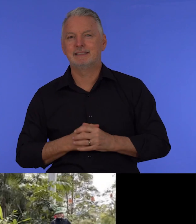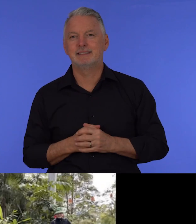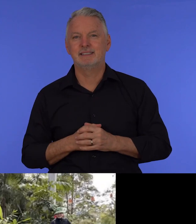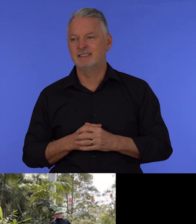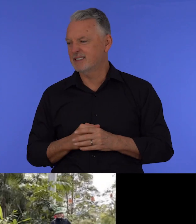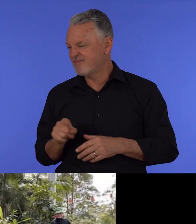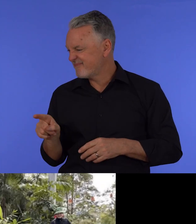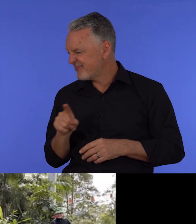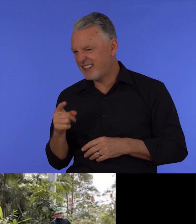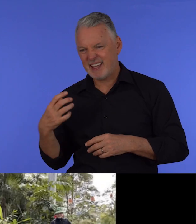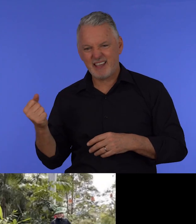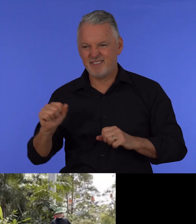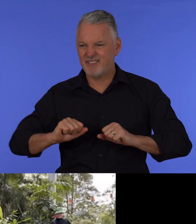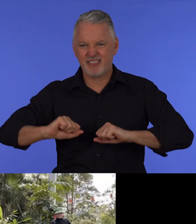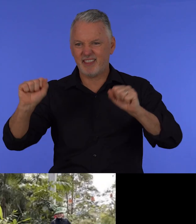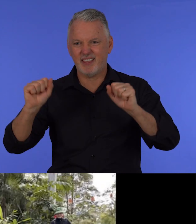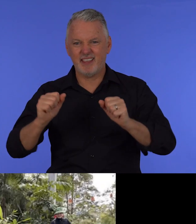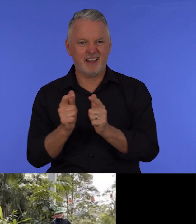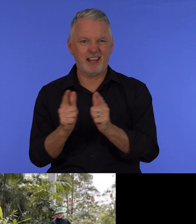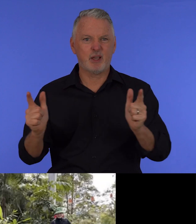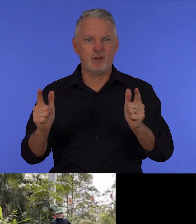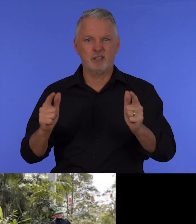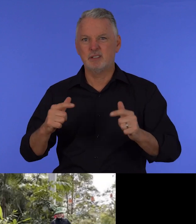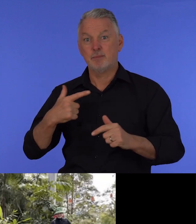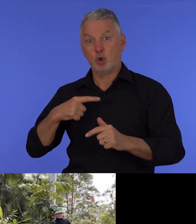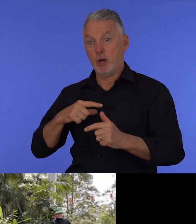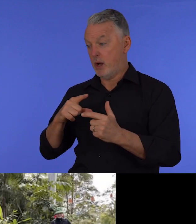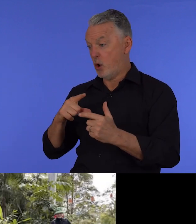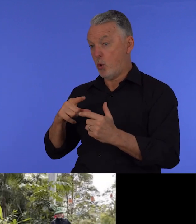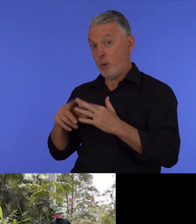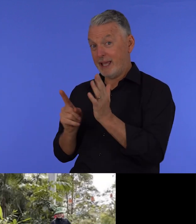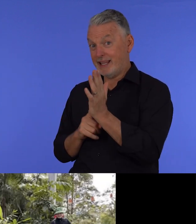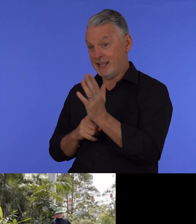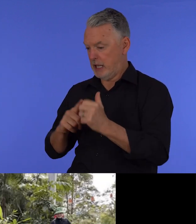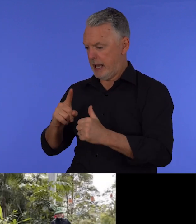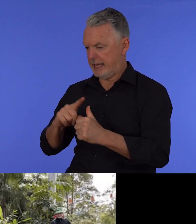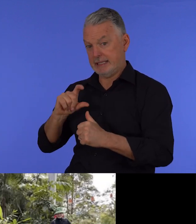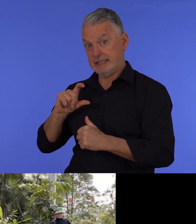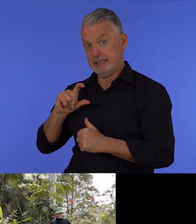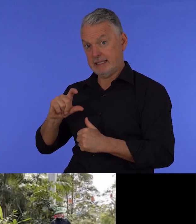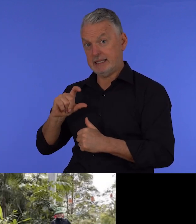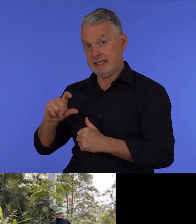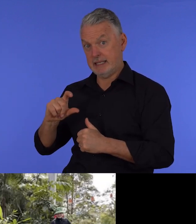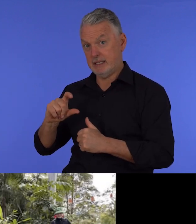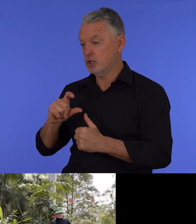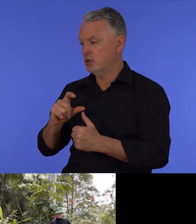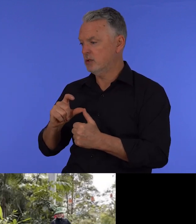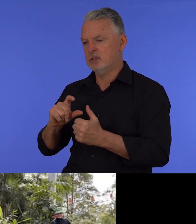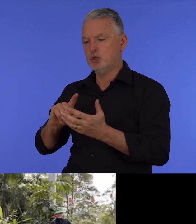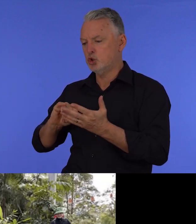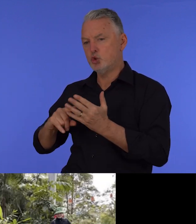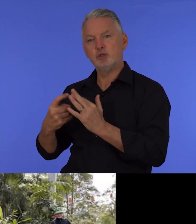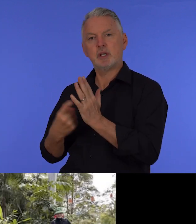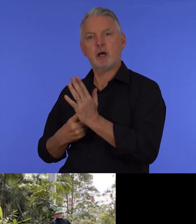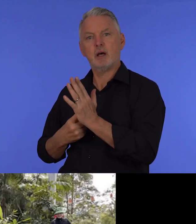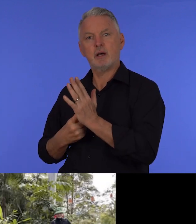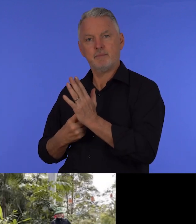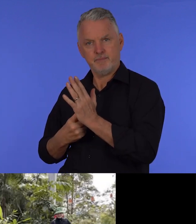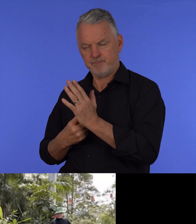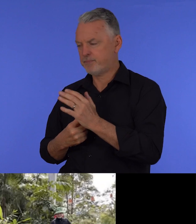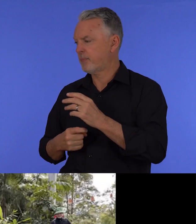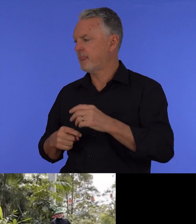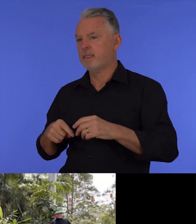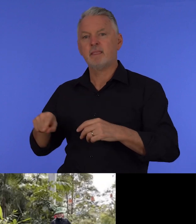group. And they just seem to have their own natural language. So Will is an AAC user. He's only still just